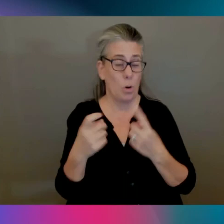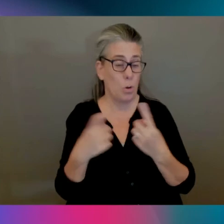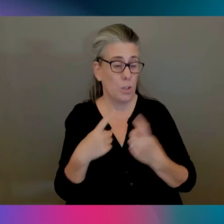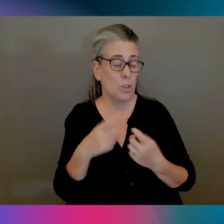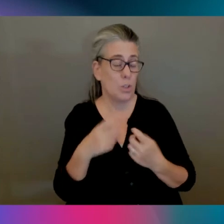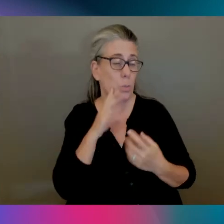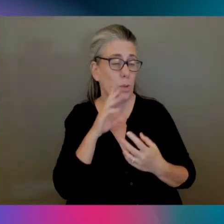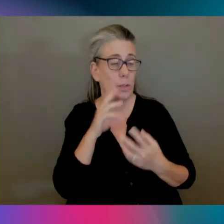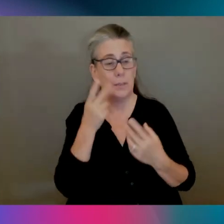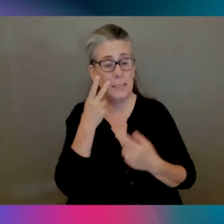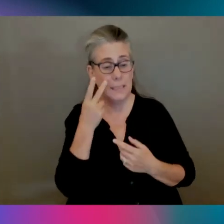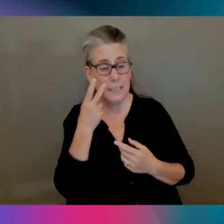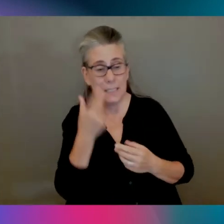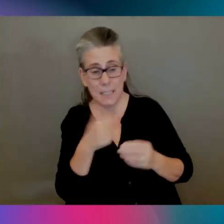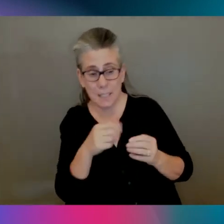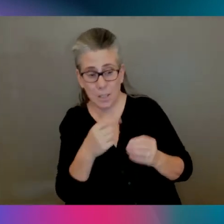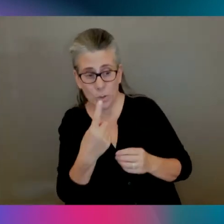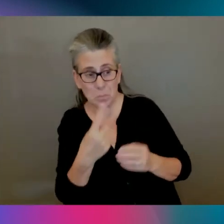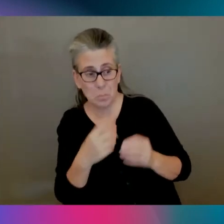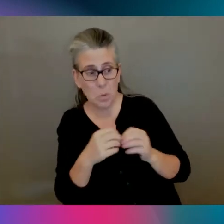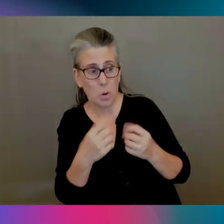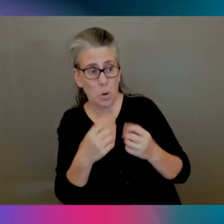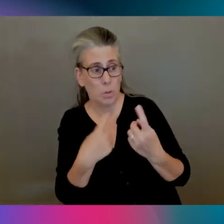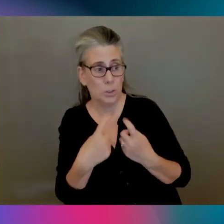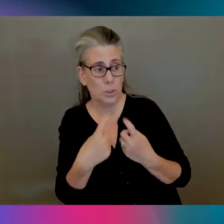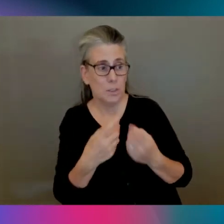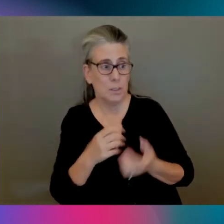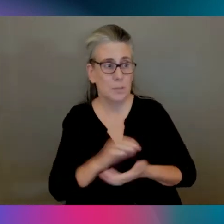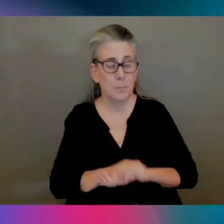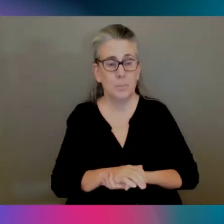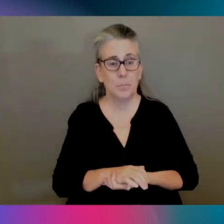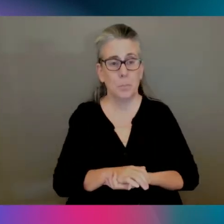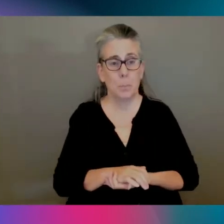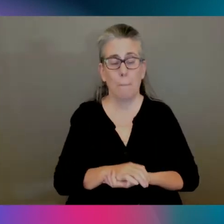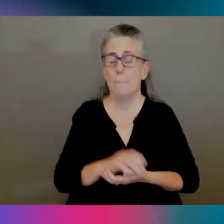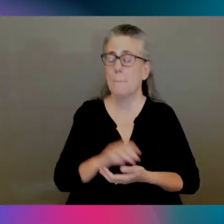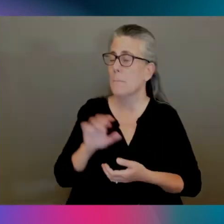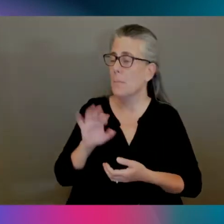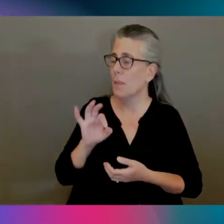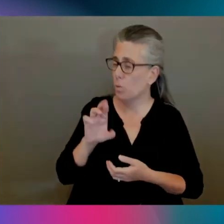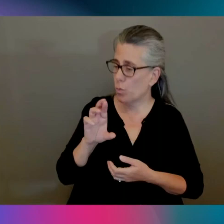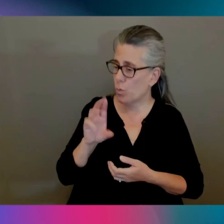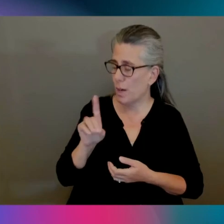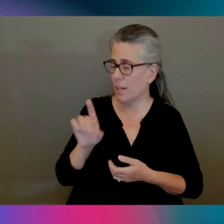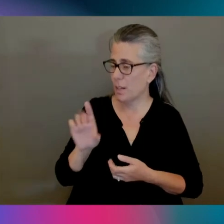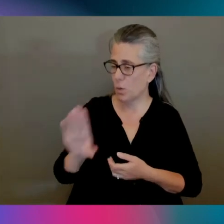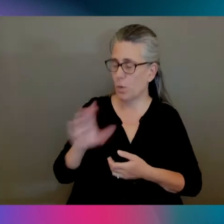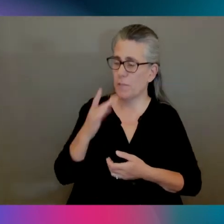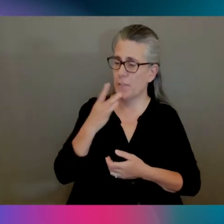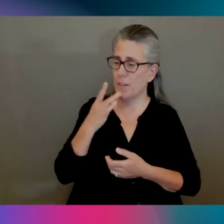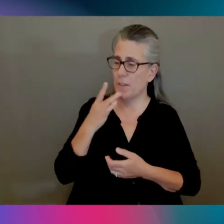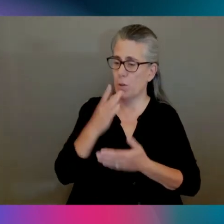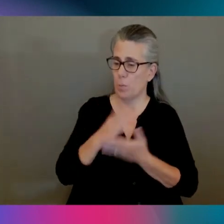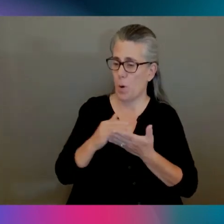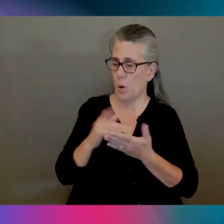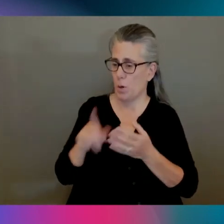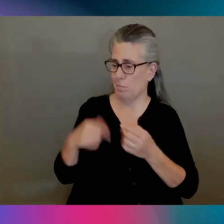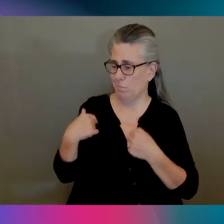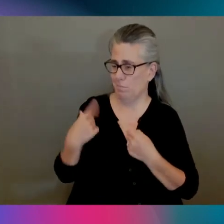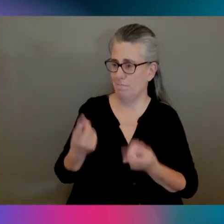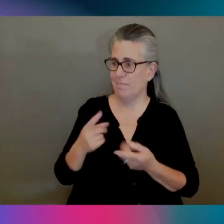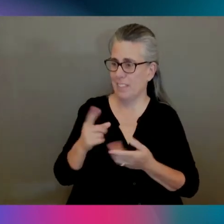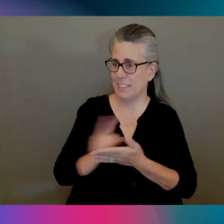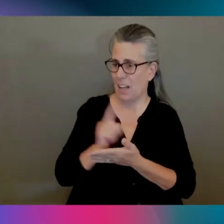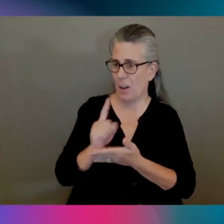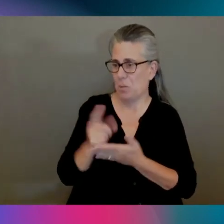back up. But Fred, what was your favorite part about everything that you just showed us? You know what? My favorite part really